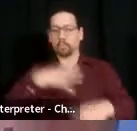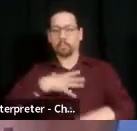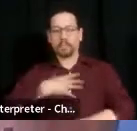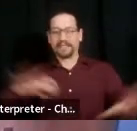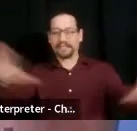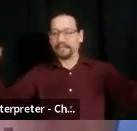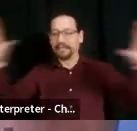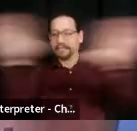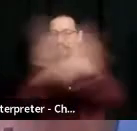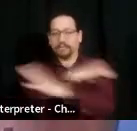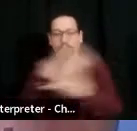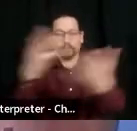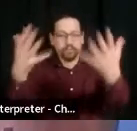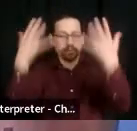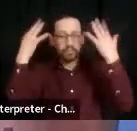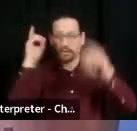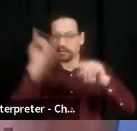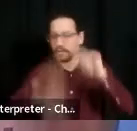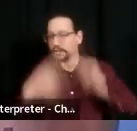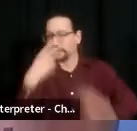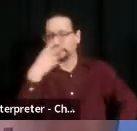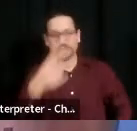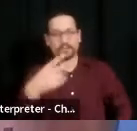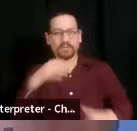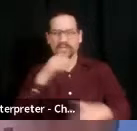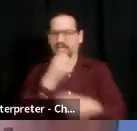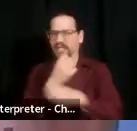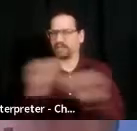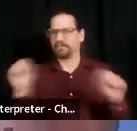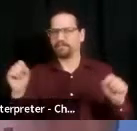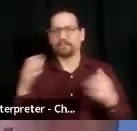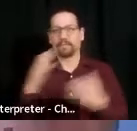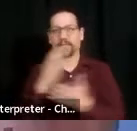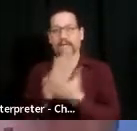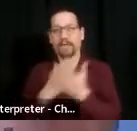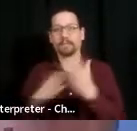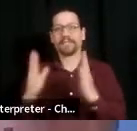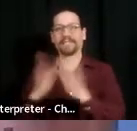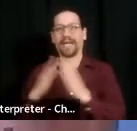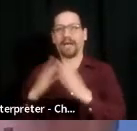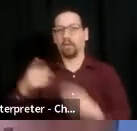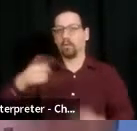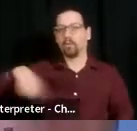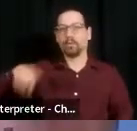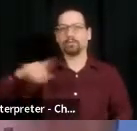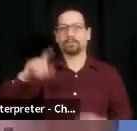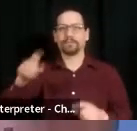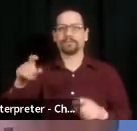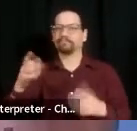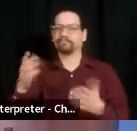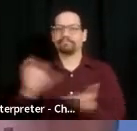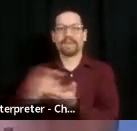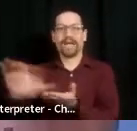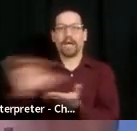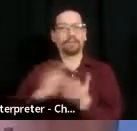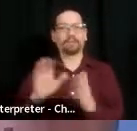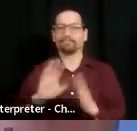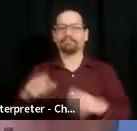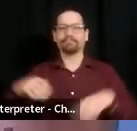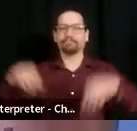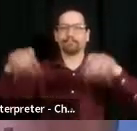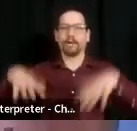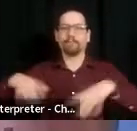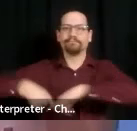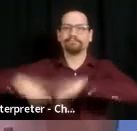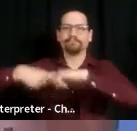communities who have taken the plows off the streets over the last 4 hours because of the visibility being that difficult,